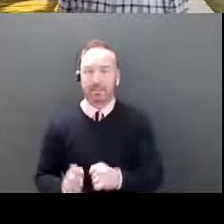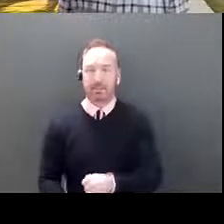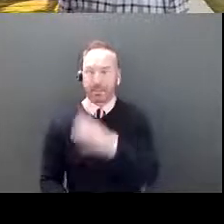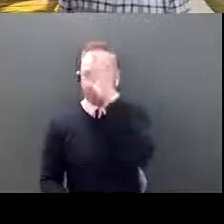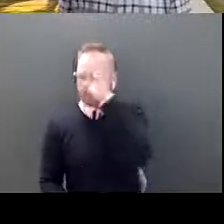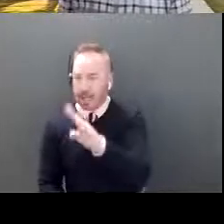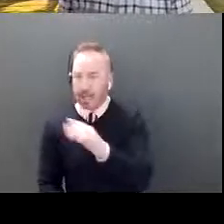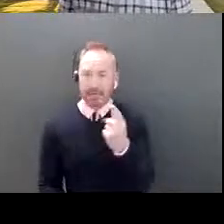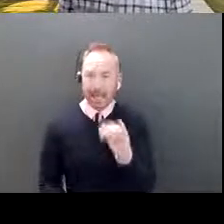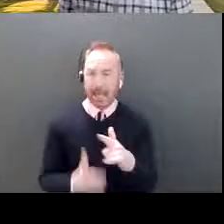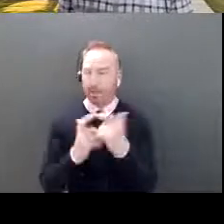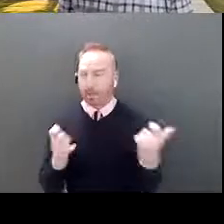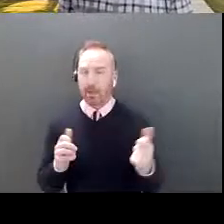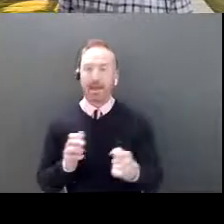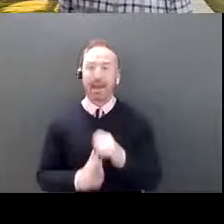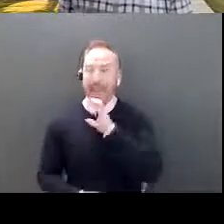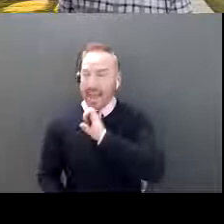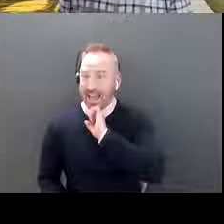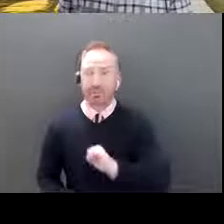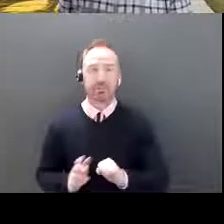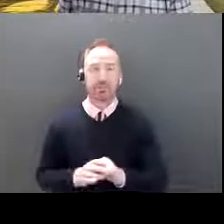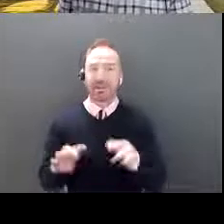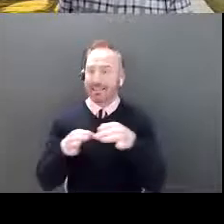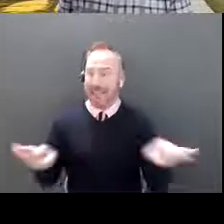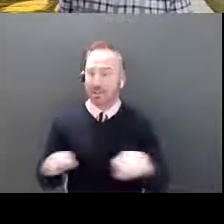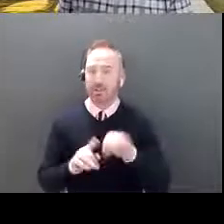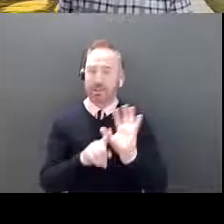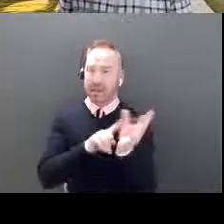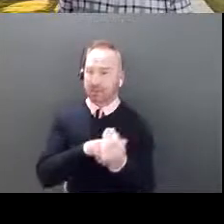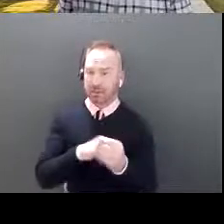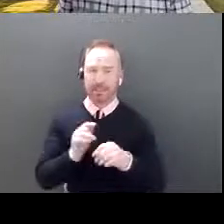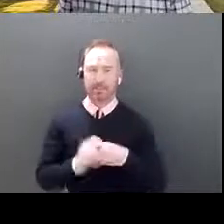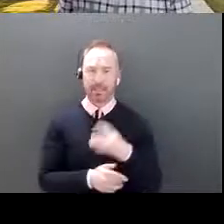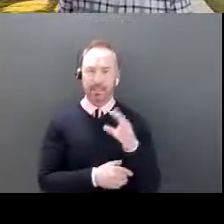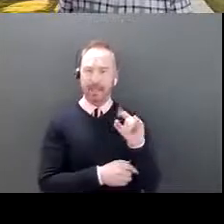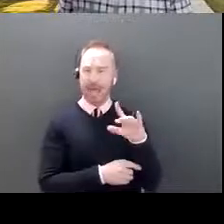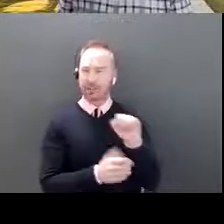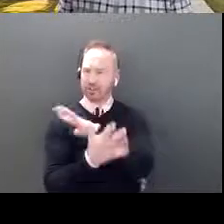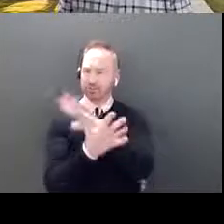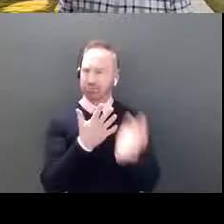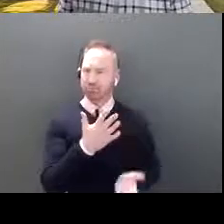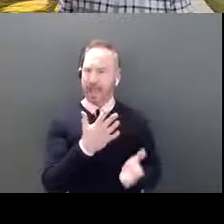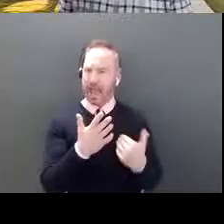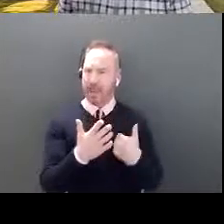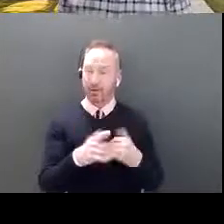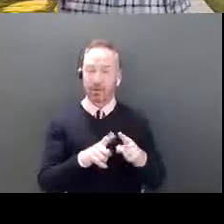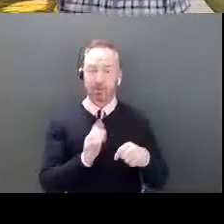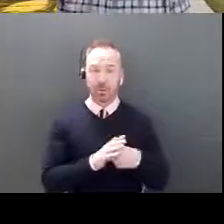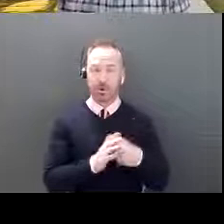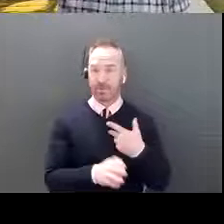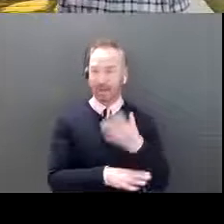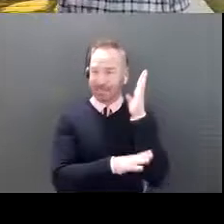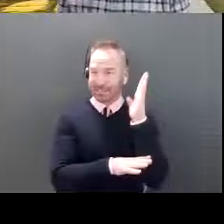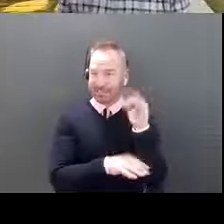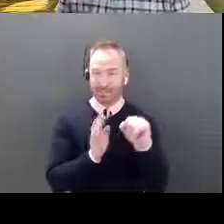age, language, culture. There's so many factors. So whenever I talk about this for a short presentation, and today I'm